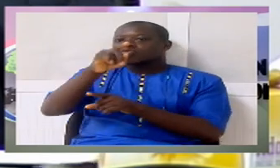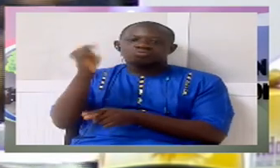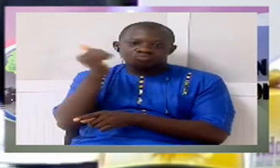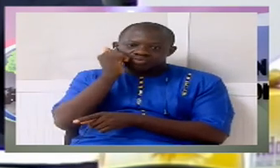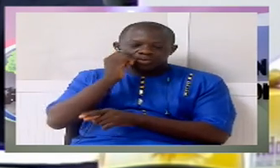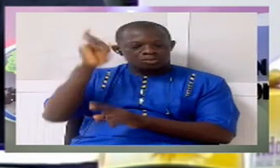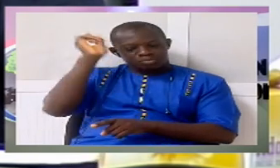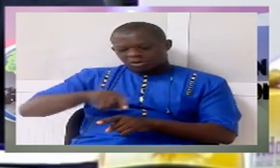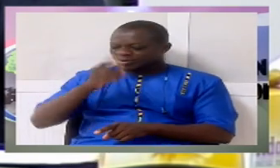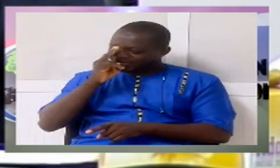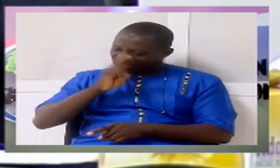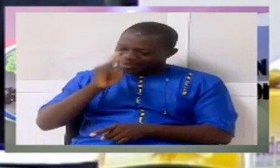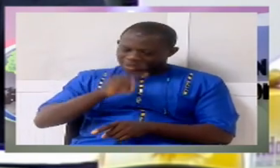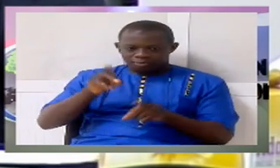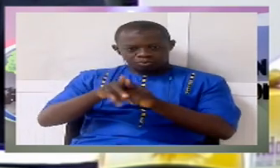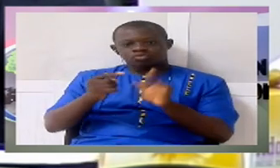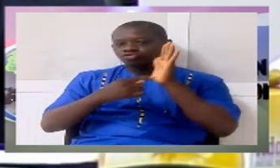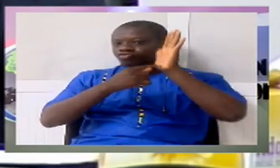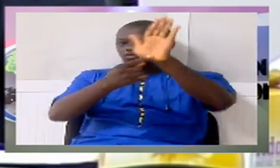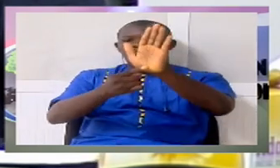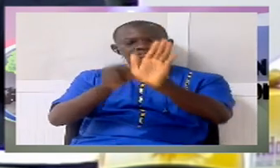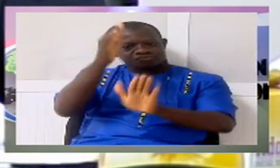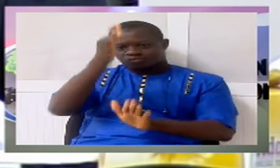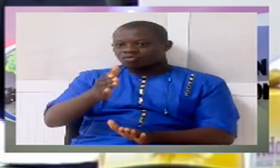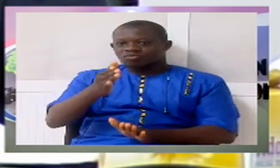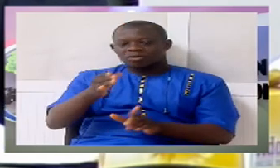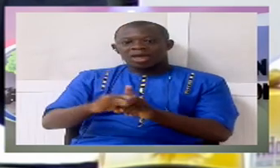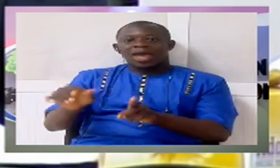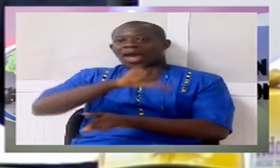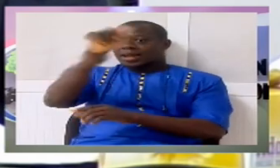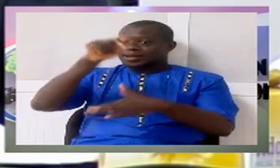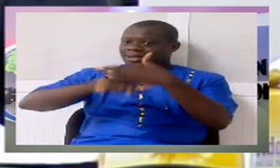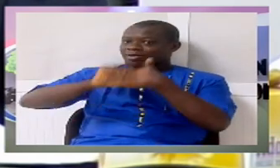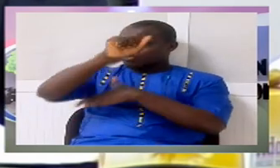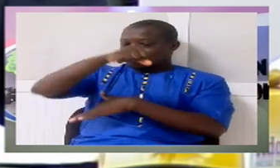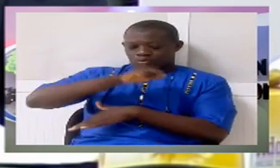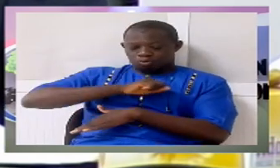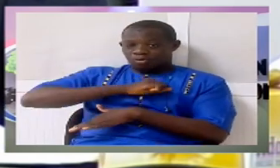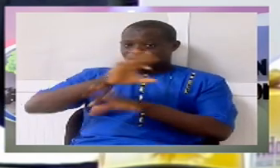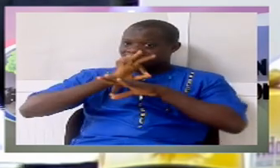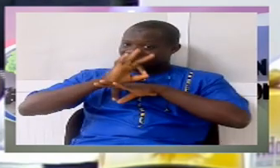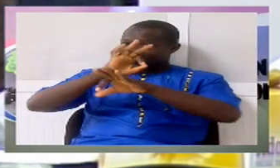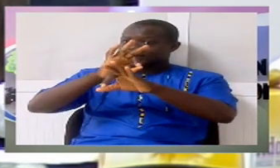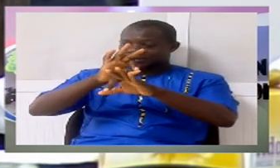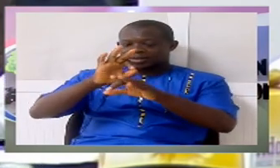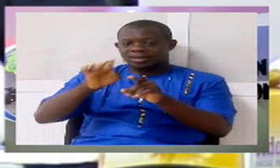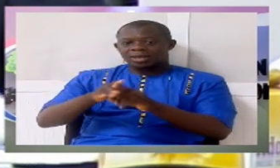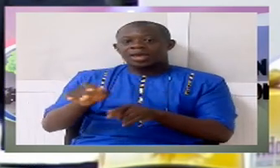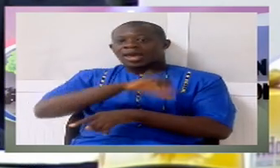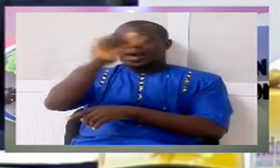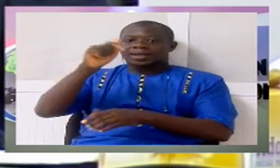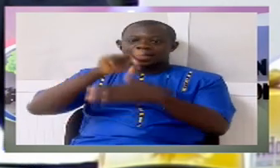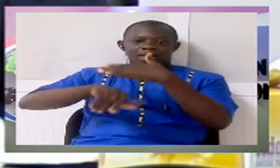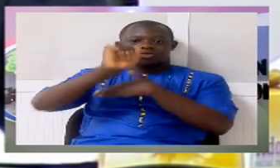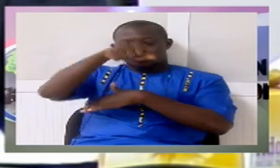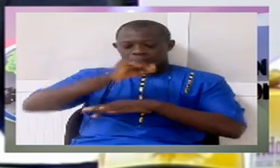to bring out the truth. And it's in your interest. So it's in your